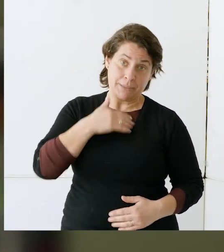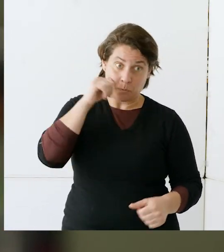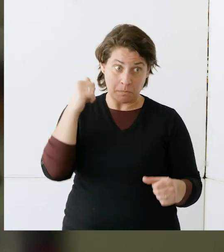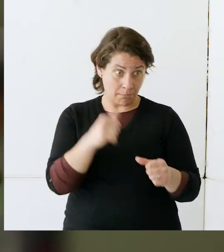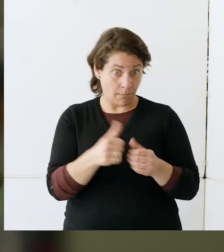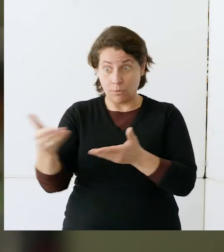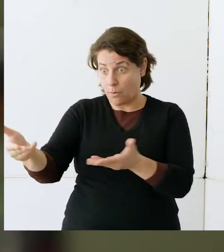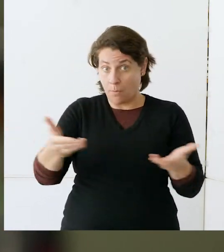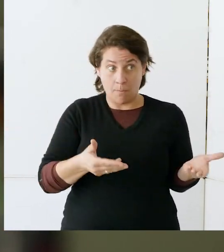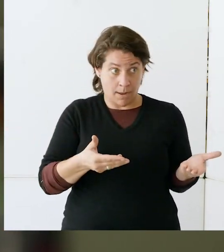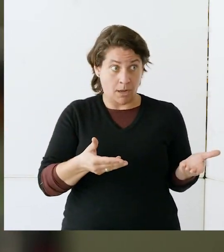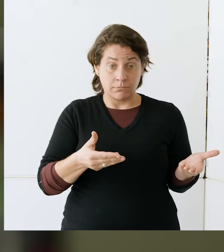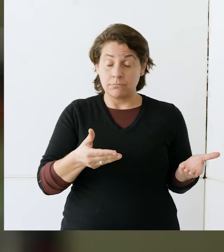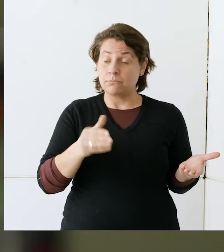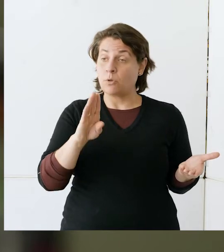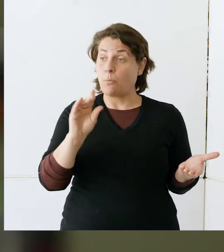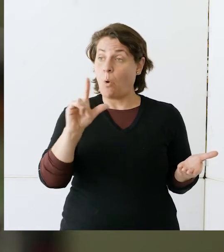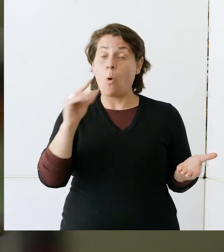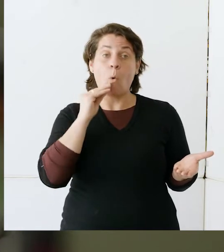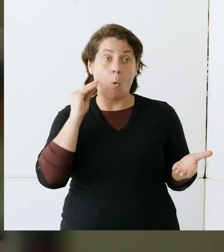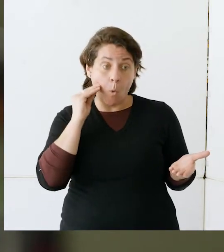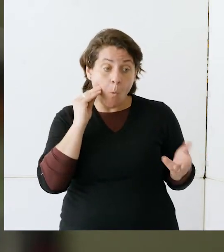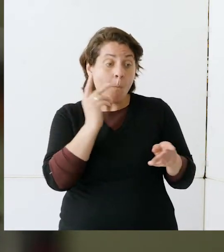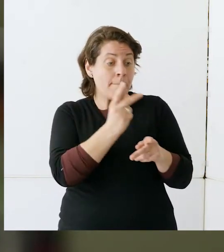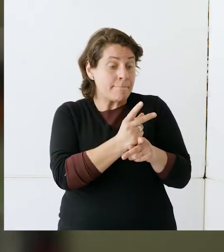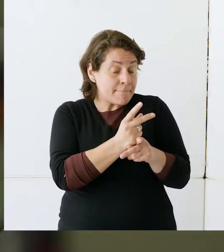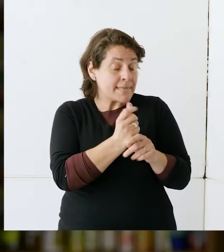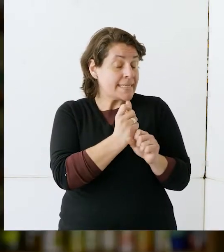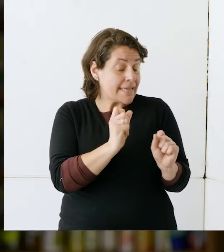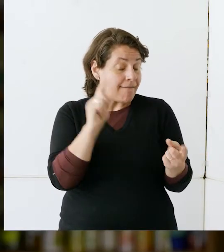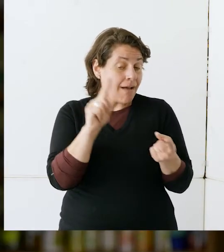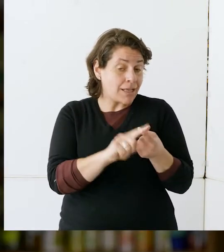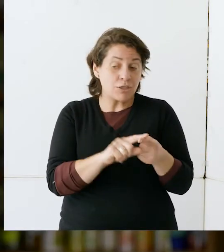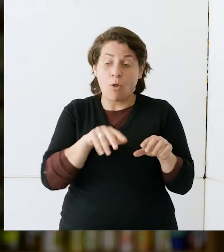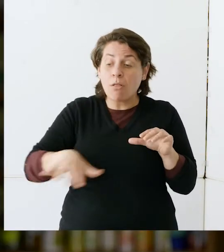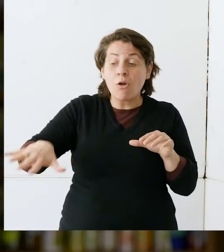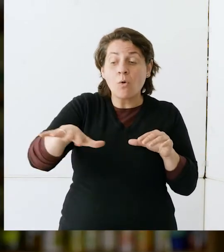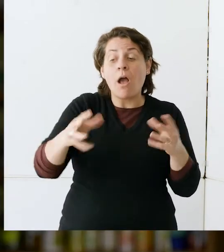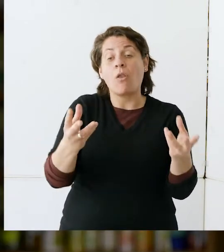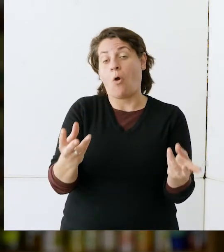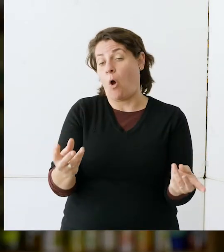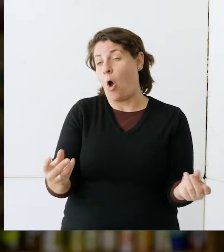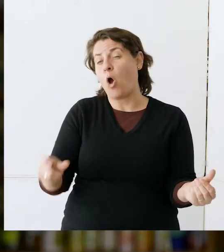keep them in a safe place until the ground is thawed, which shouldn't be too long from now. Keep tabs of where you plant